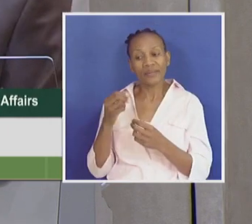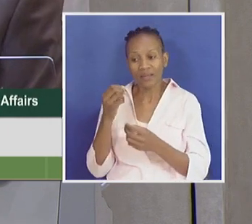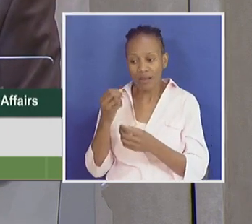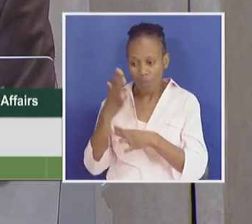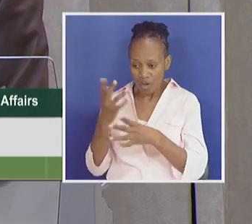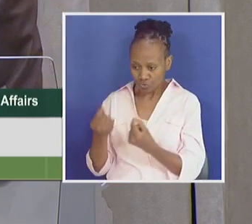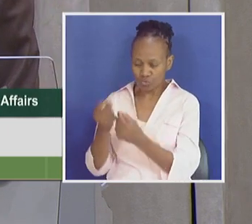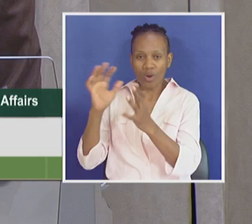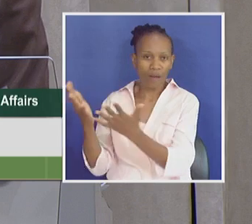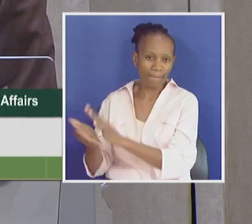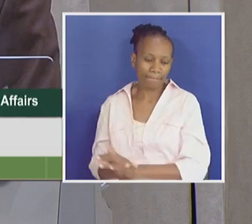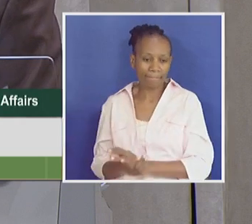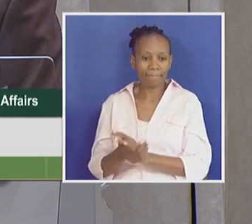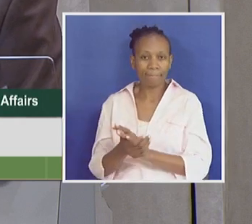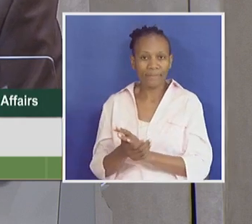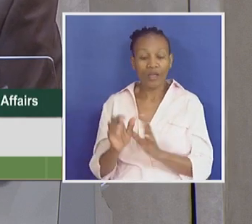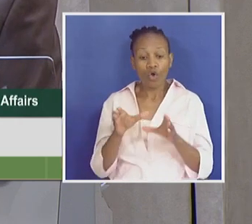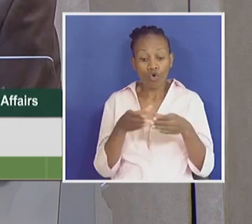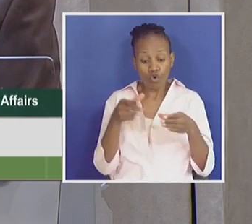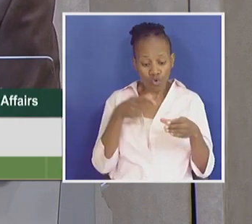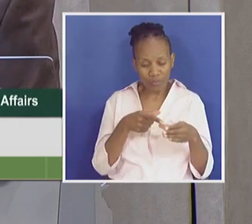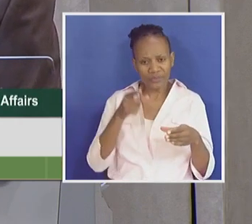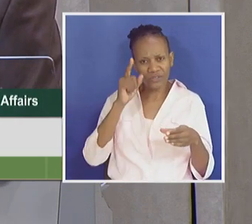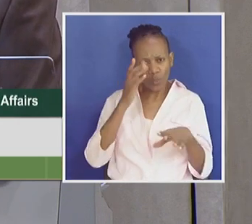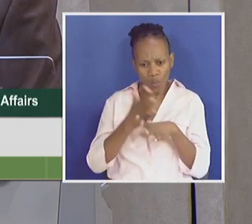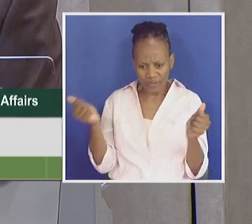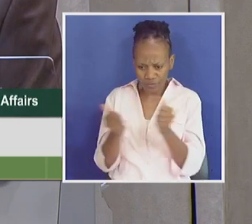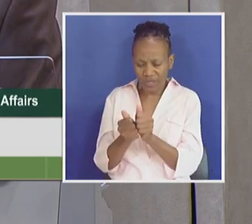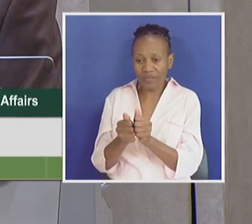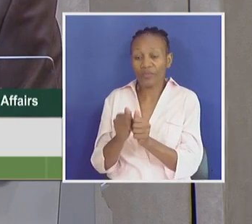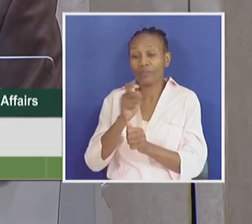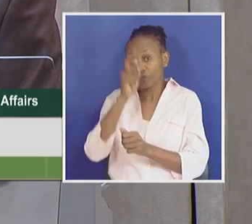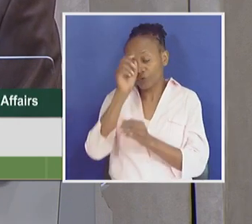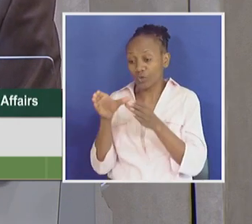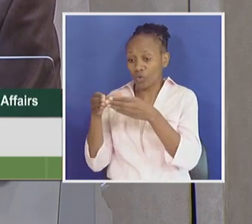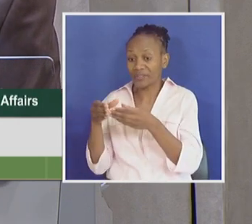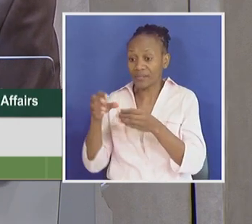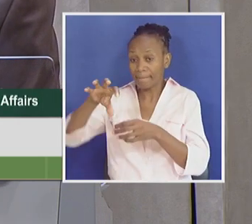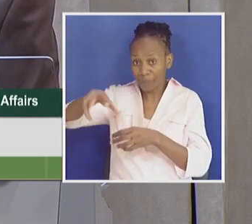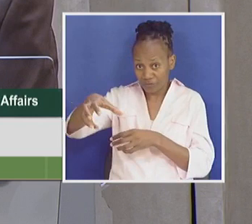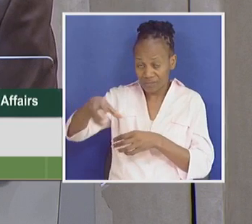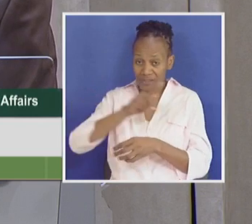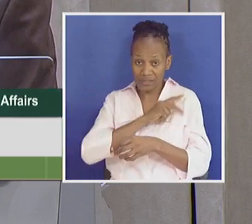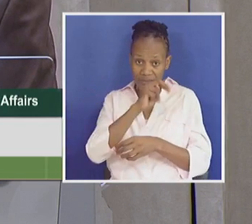the Select Committee of COCTA, in cooperation with the relevant portfolio committee in KwaZulu-Natal, should also